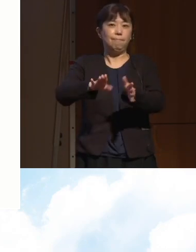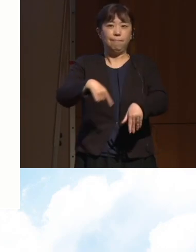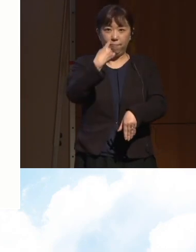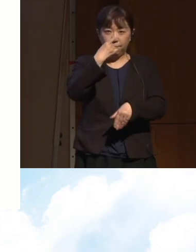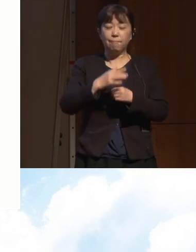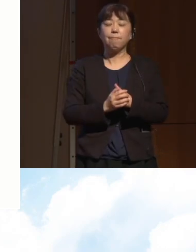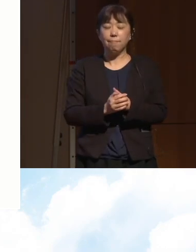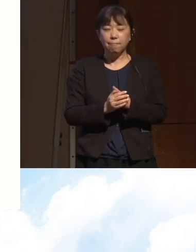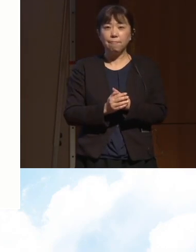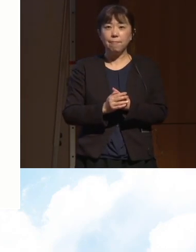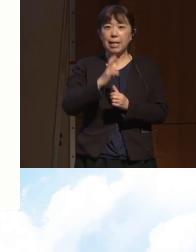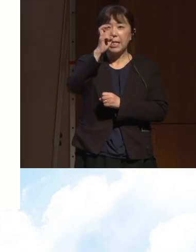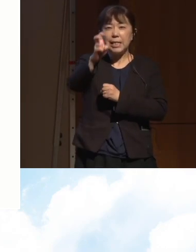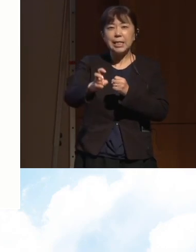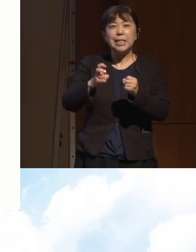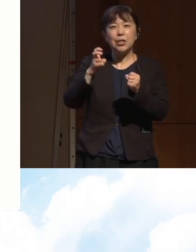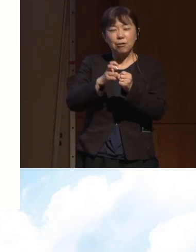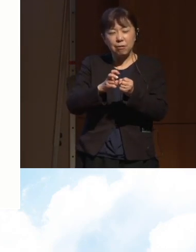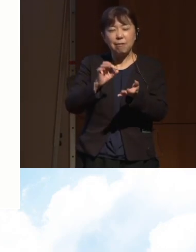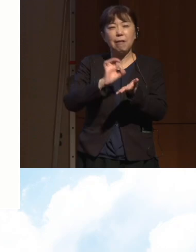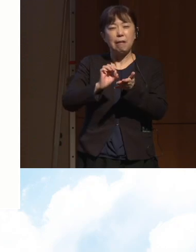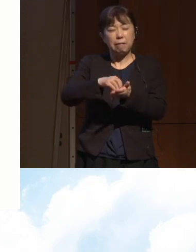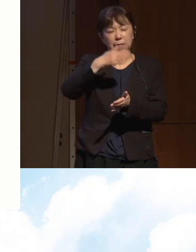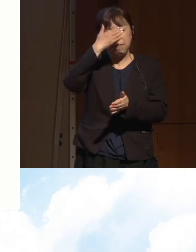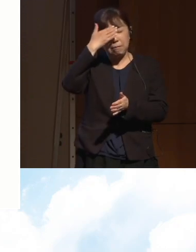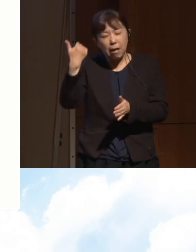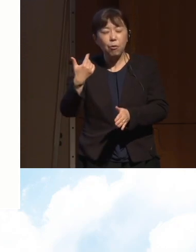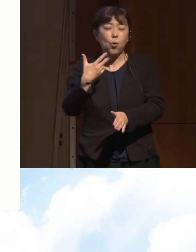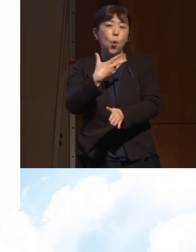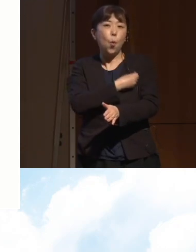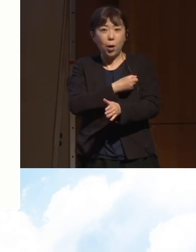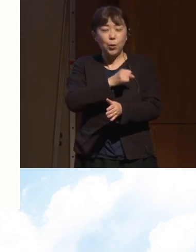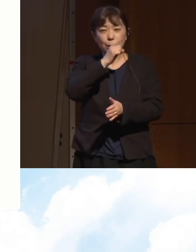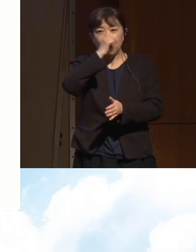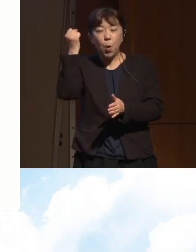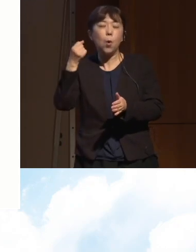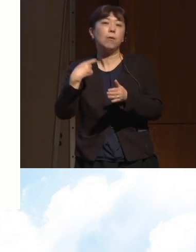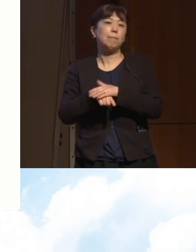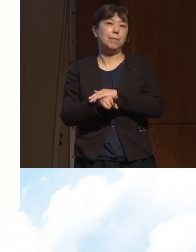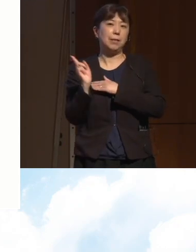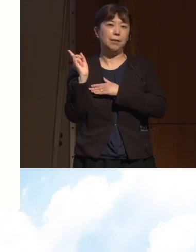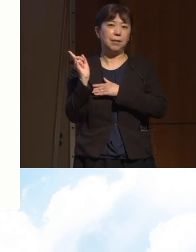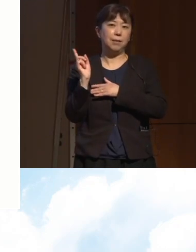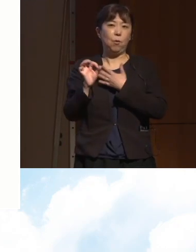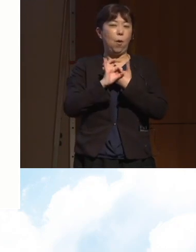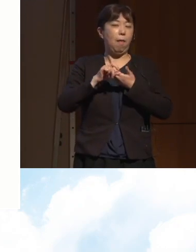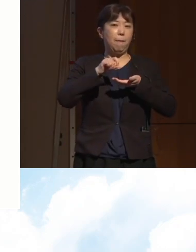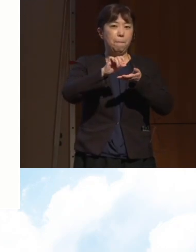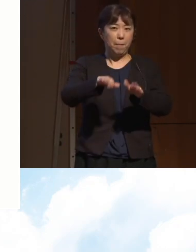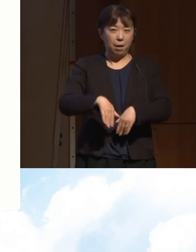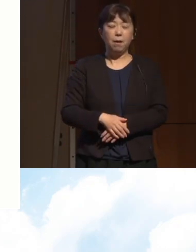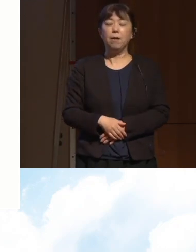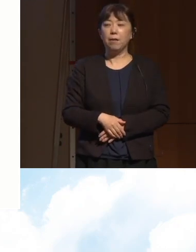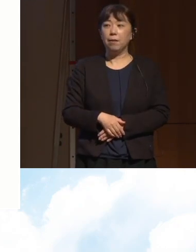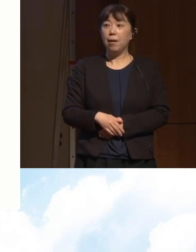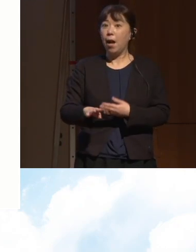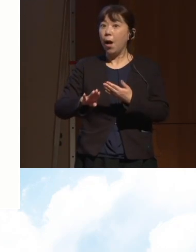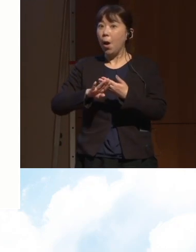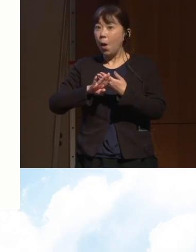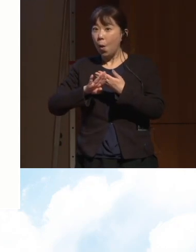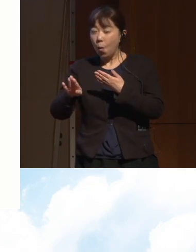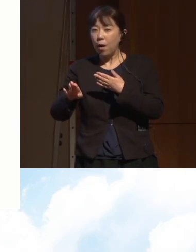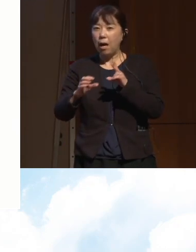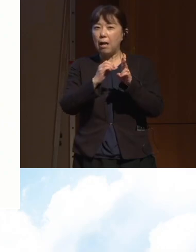to develop a vaccine. Now we look at all of the emerging infections since 2003, and